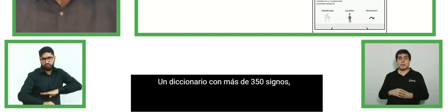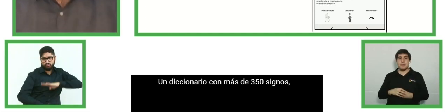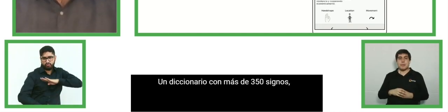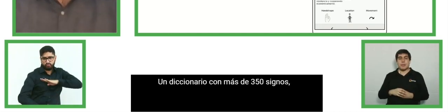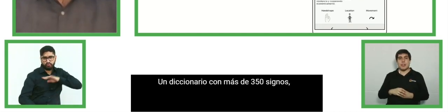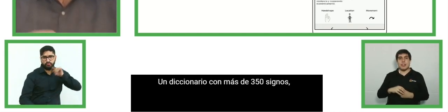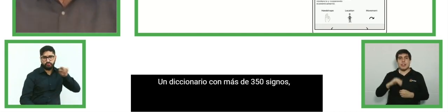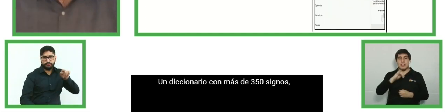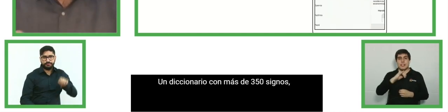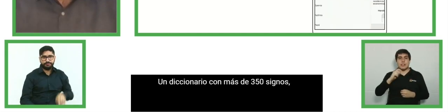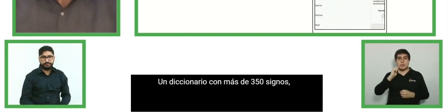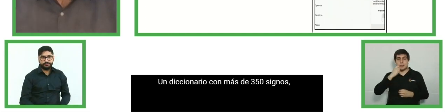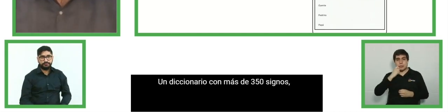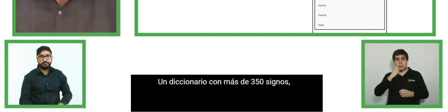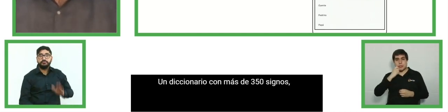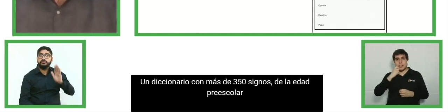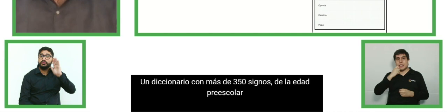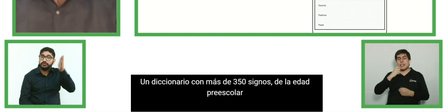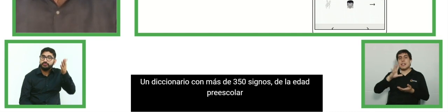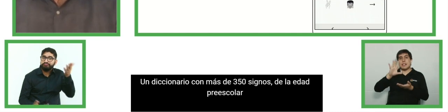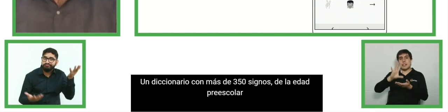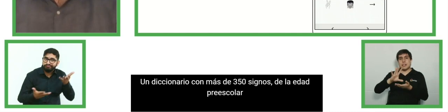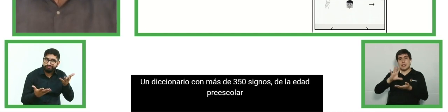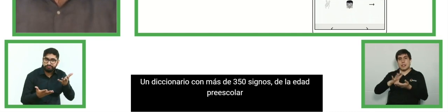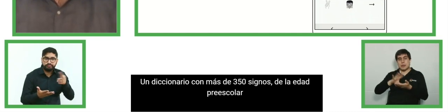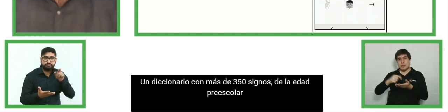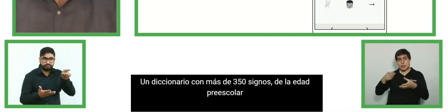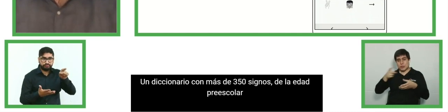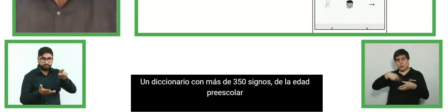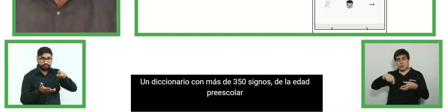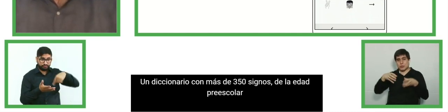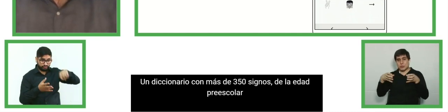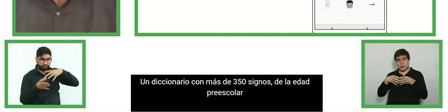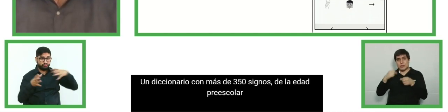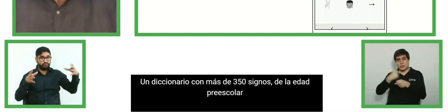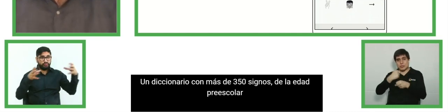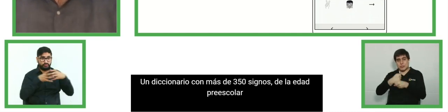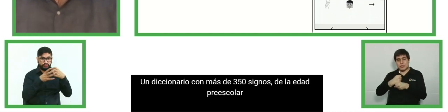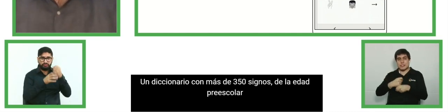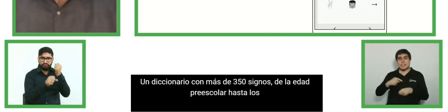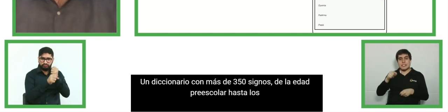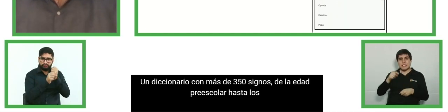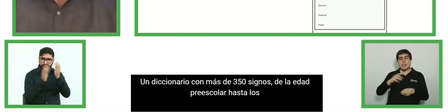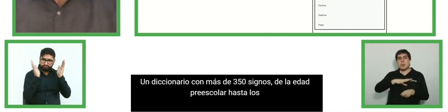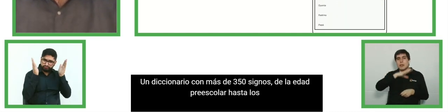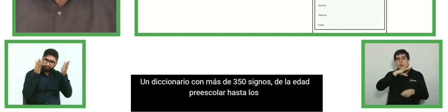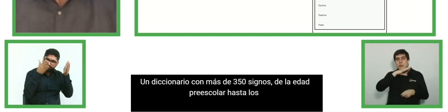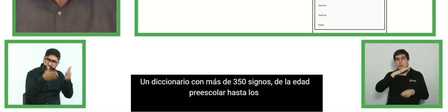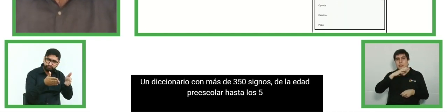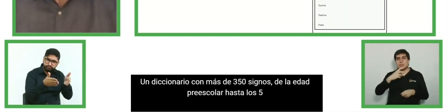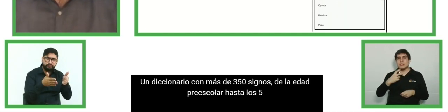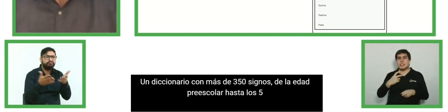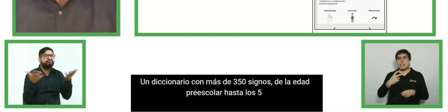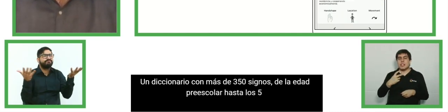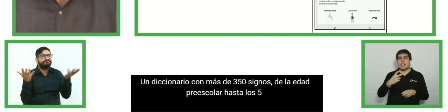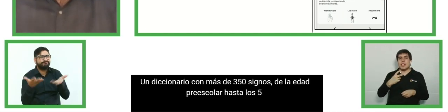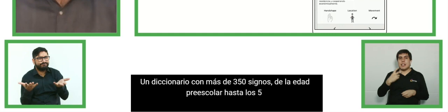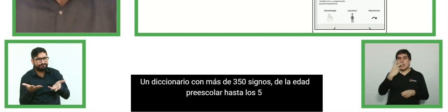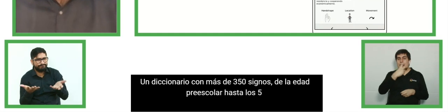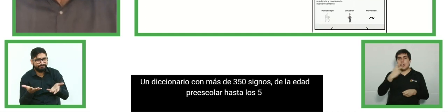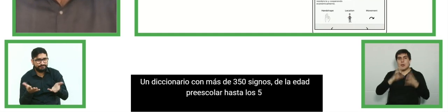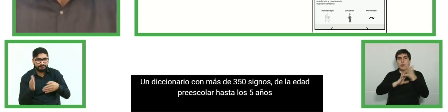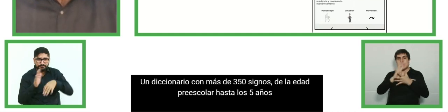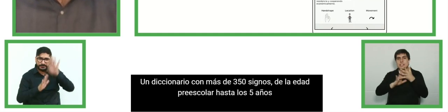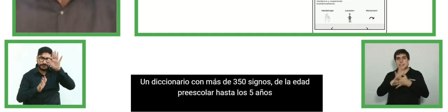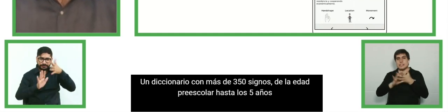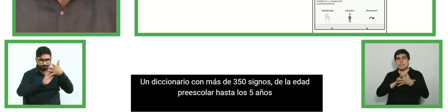Nicaraguan Sign Language. The dictionary entries also have audio we realized that some of our parents might not be